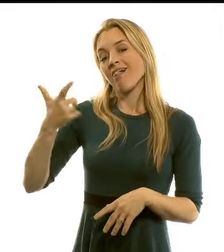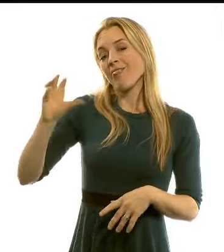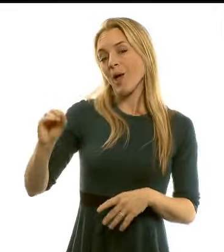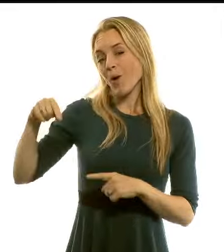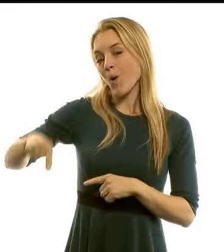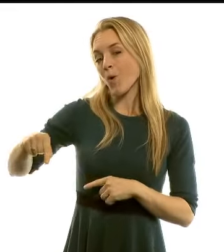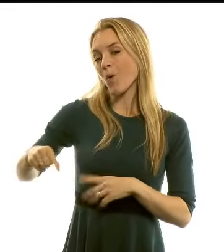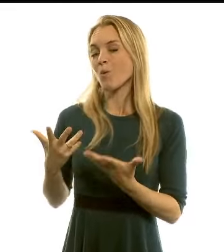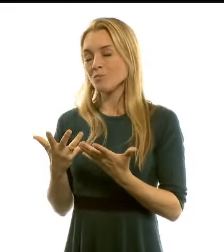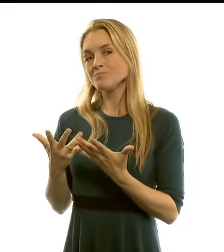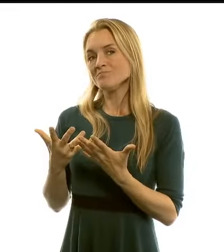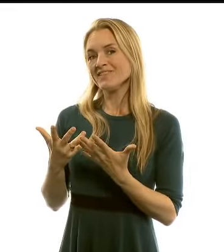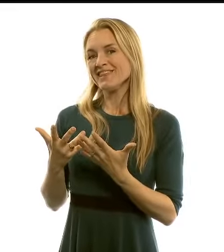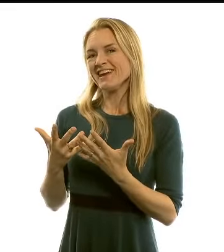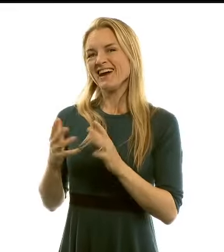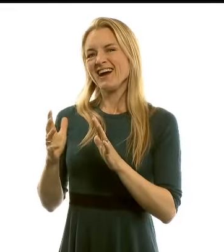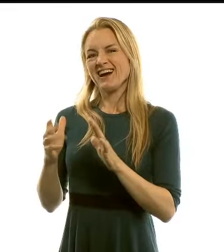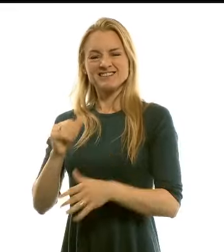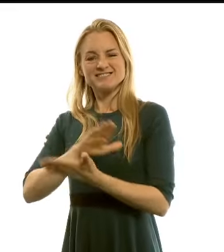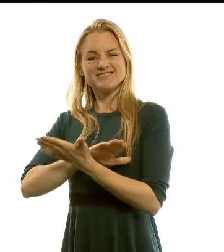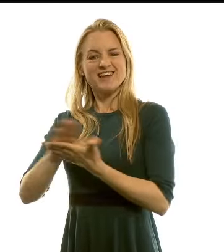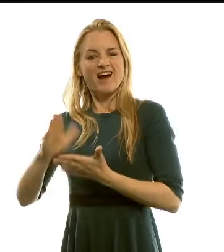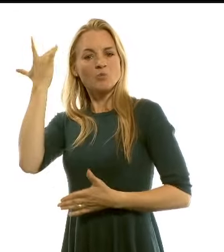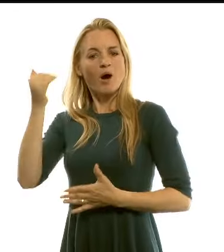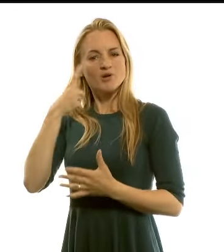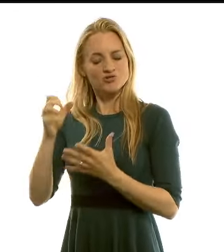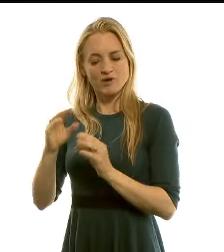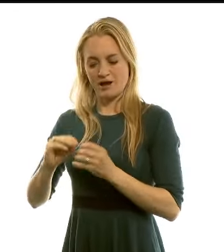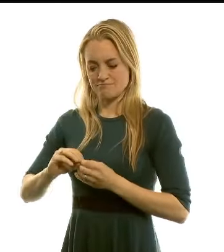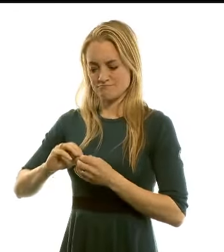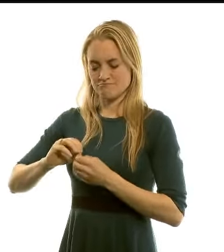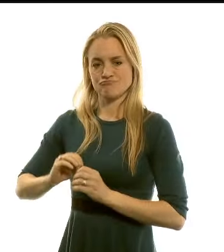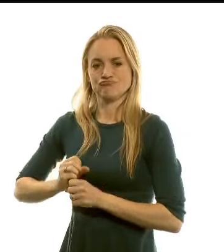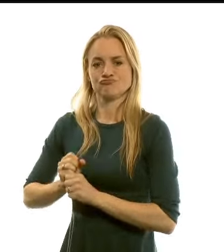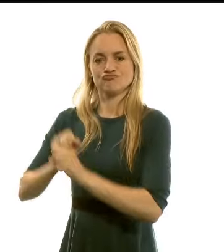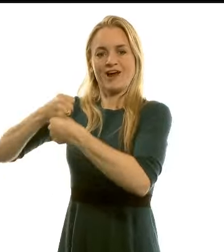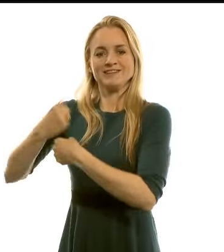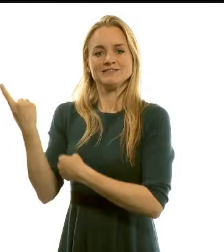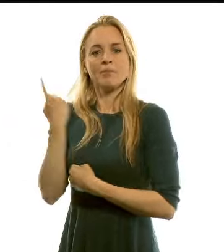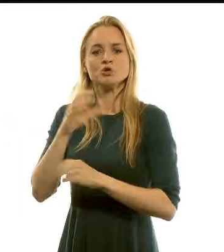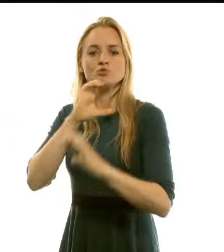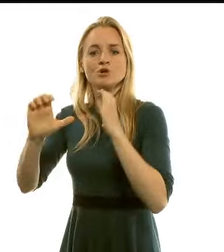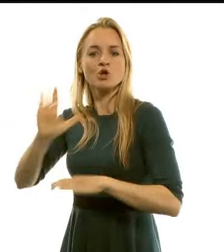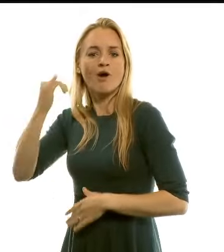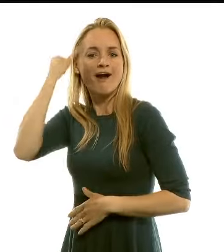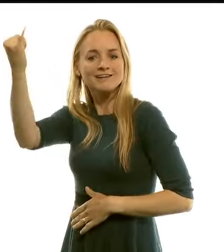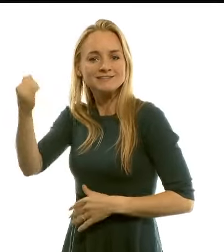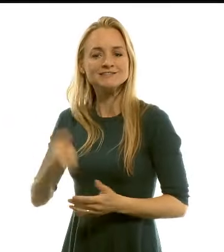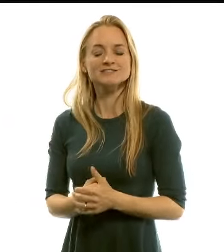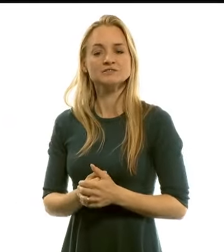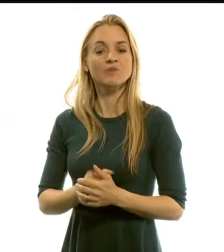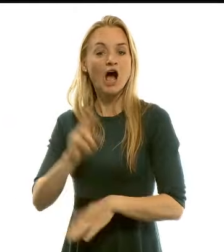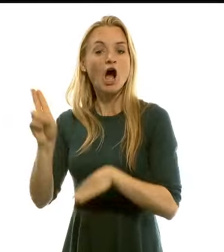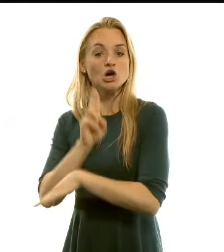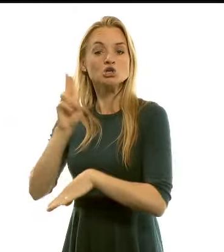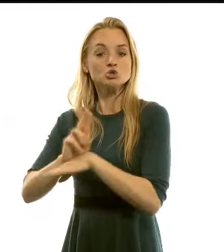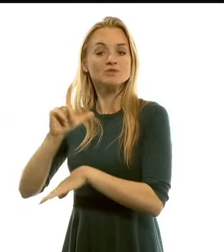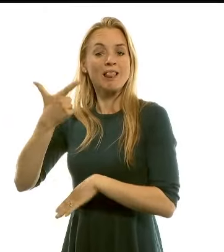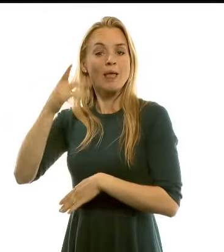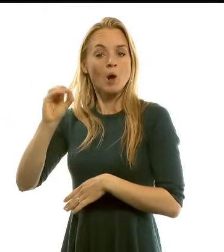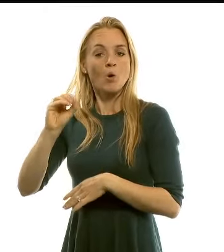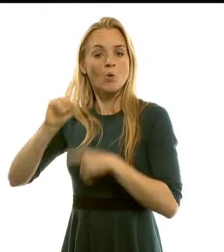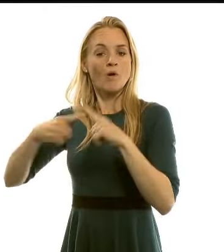have something and it's a way to communicate ideas. And I specifically use Lego bricks in developing Lightyear to kind of